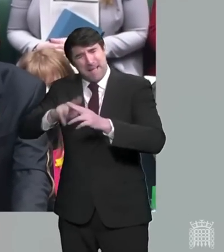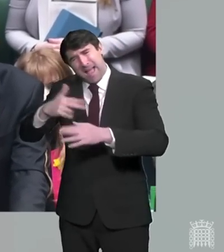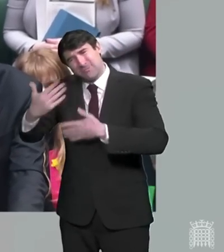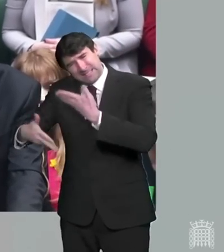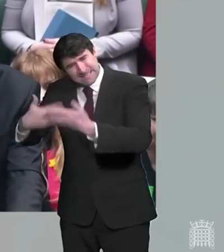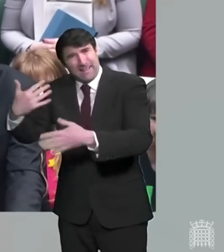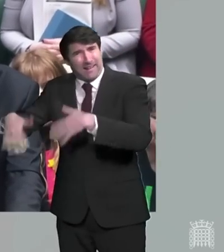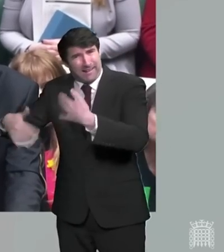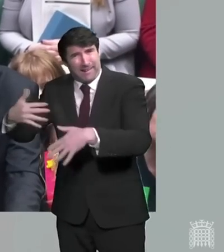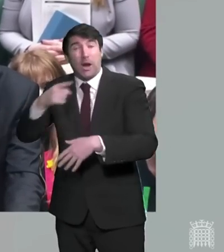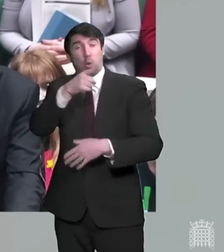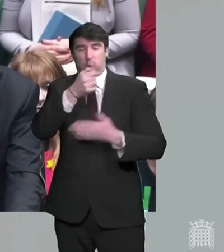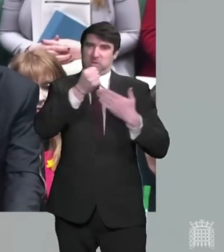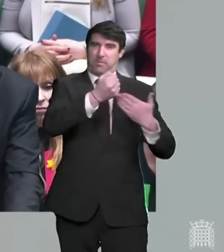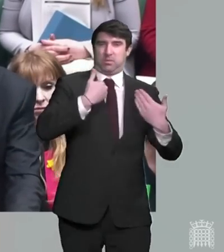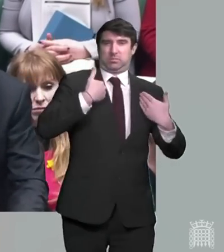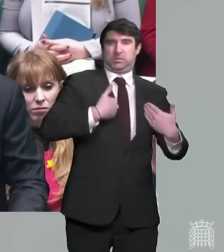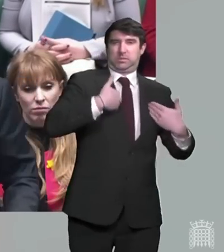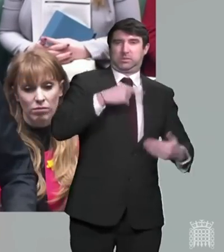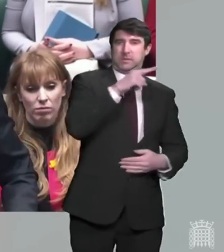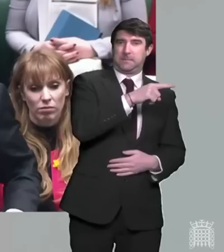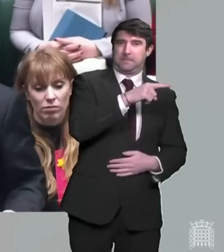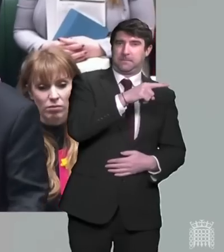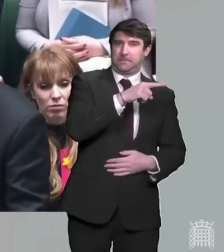COVID disclosures in today's Daily Telegraph.